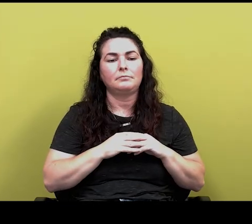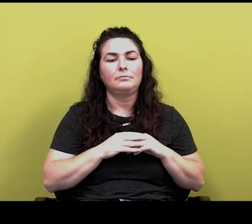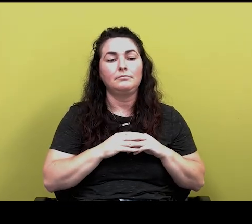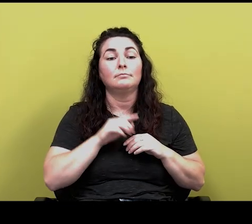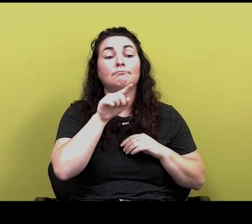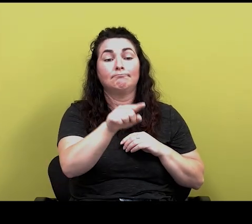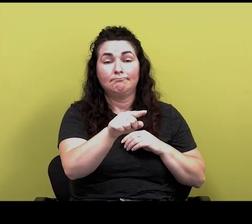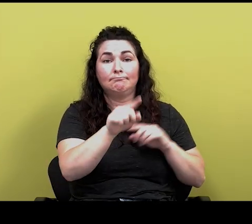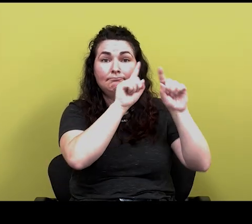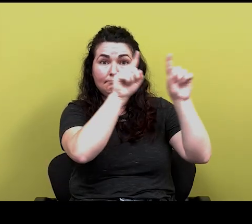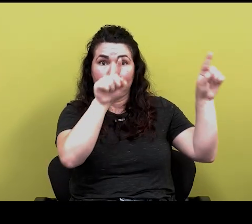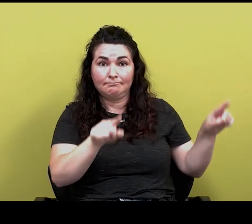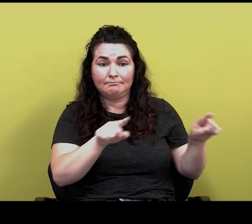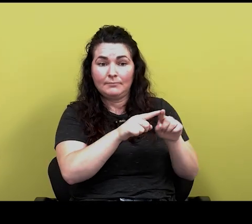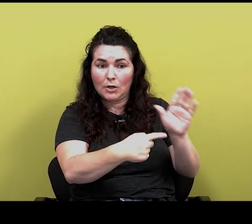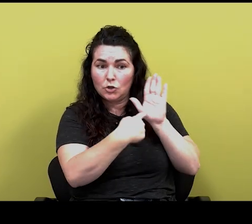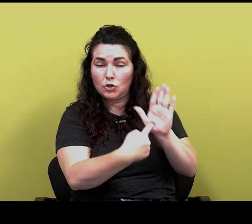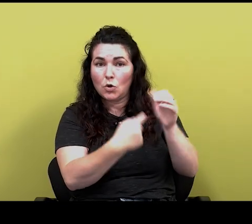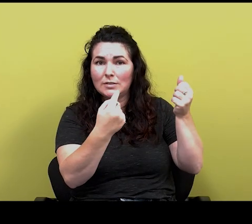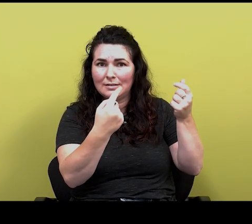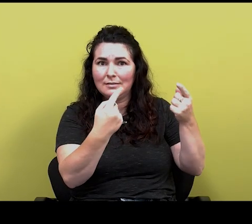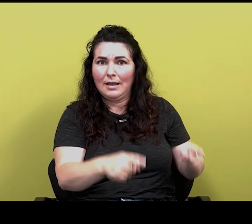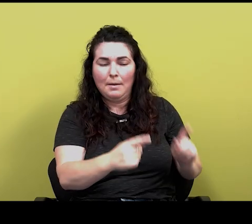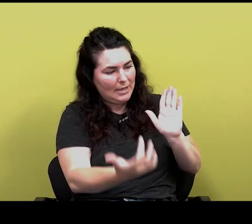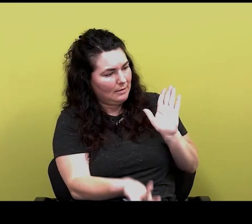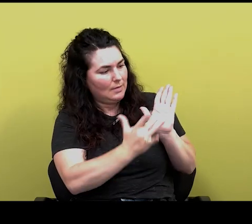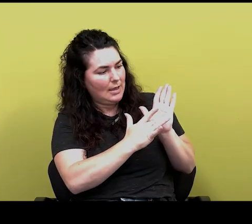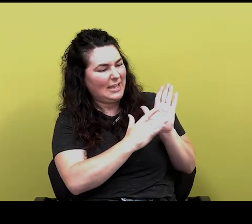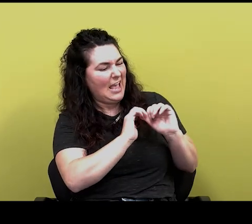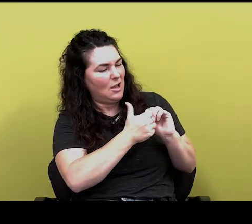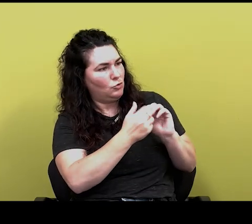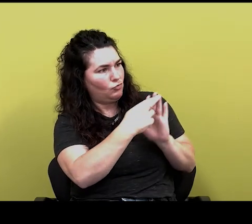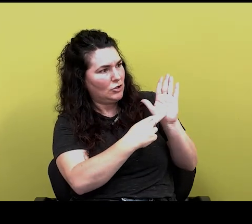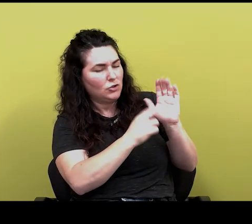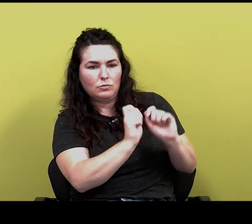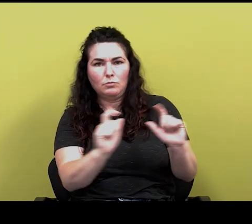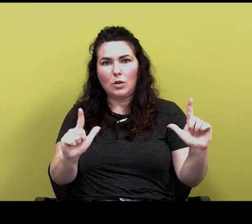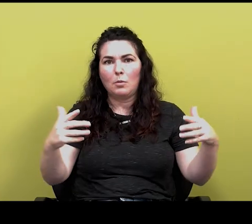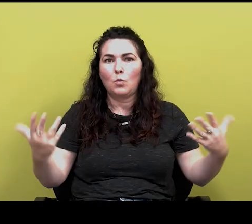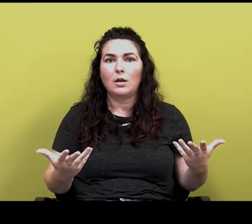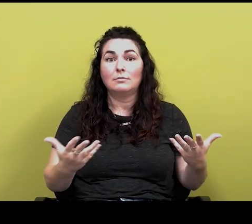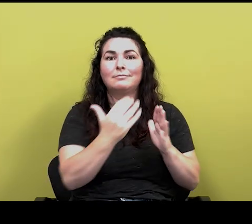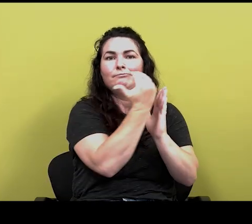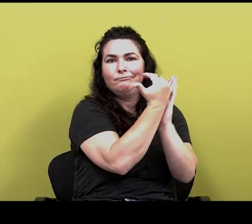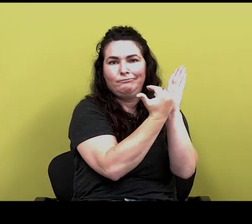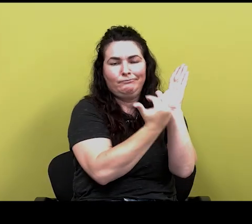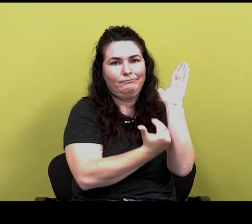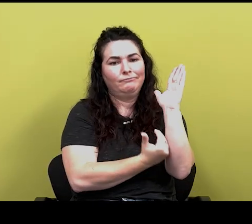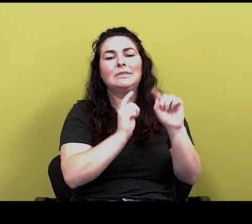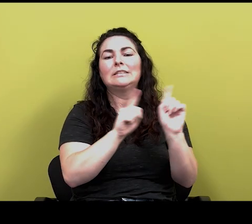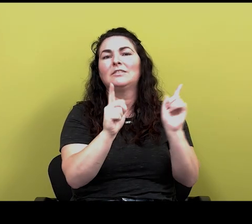This next slide shows what will display when you select the How to Register tab. There are a variety of different types of registrations that are outlined on this